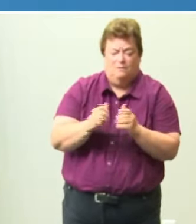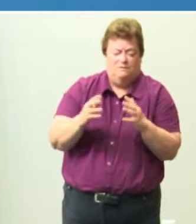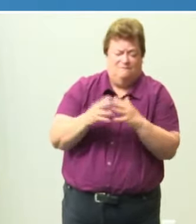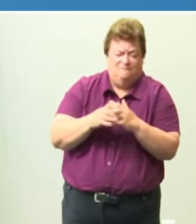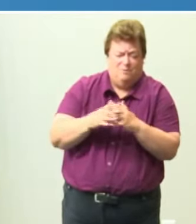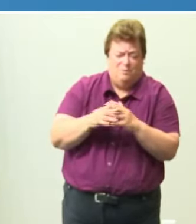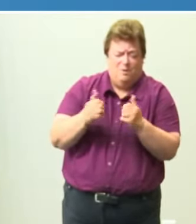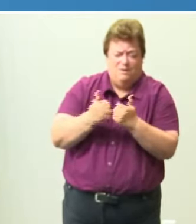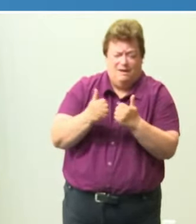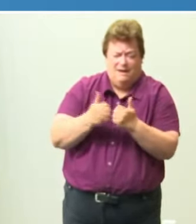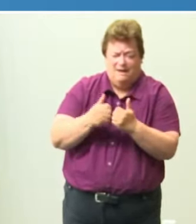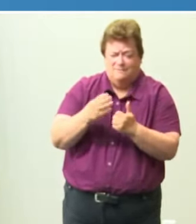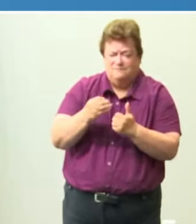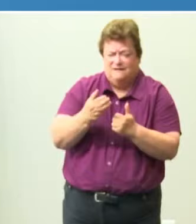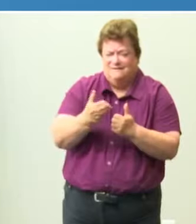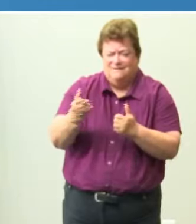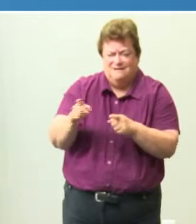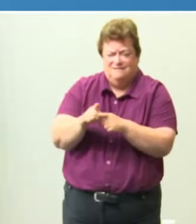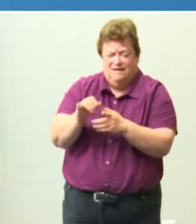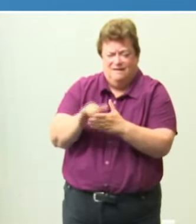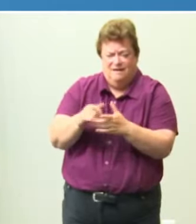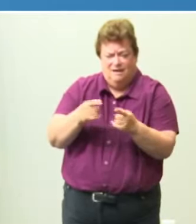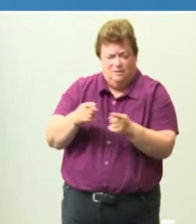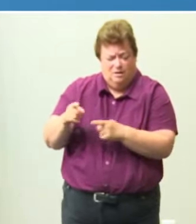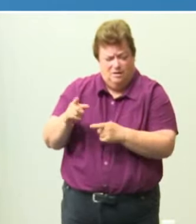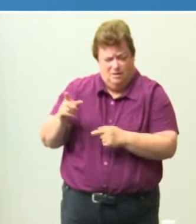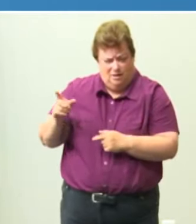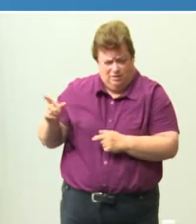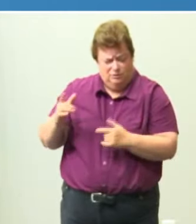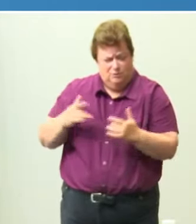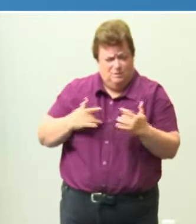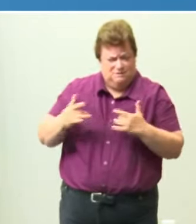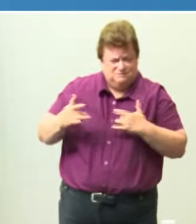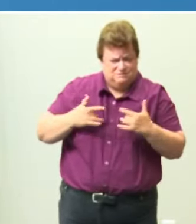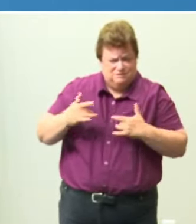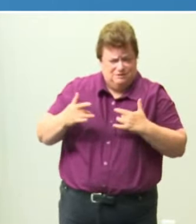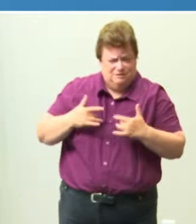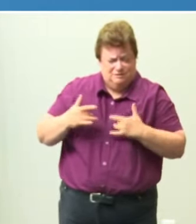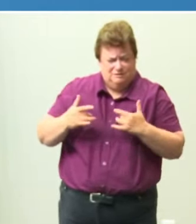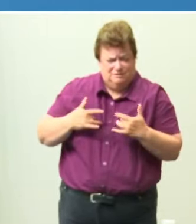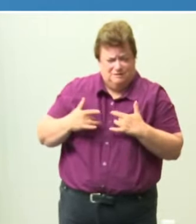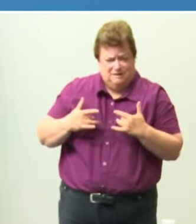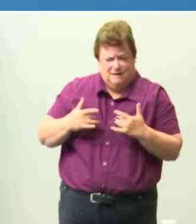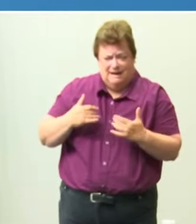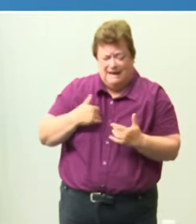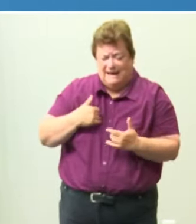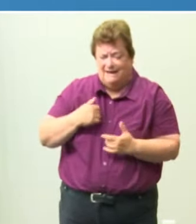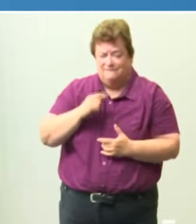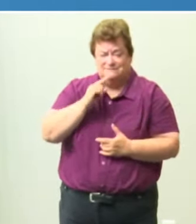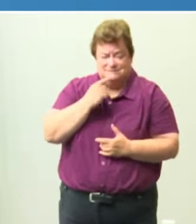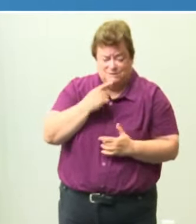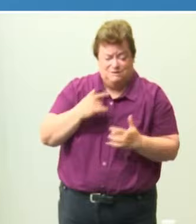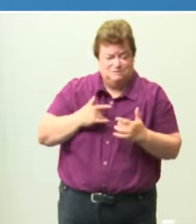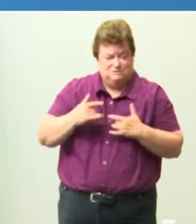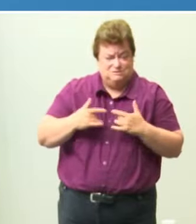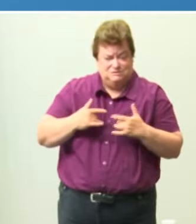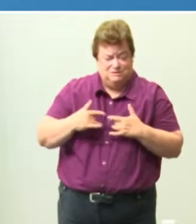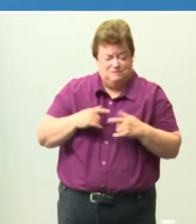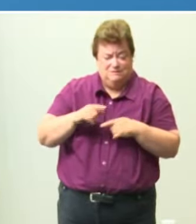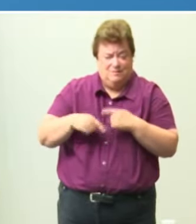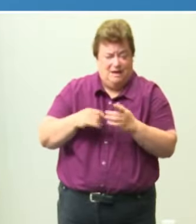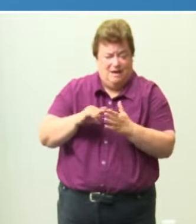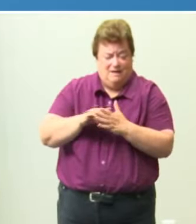games and things like that going on, are you concerned, or do you have serious concerns about what that's going to do